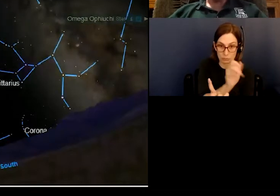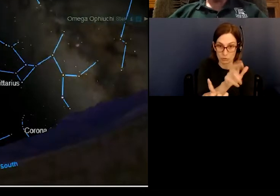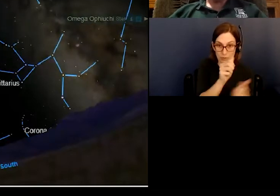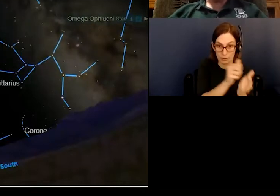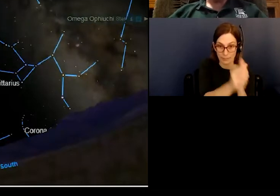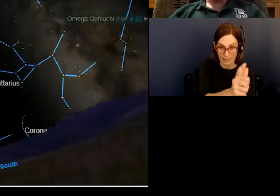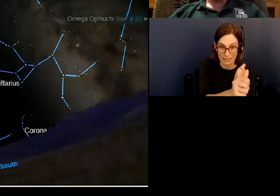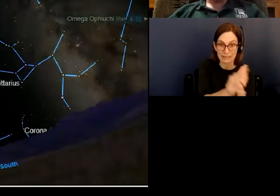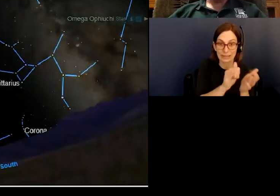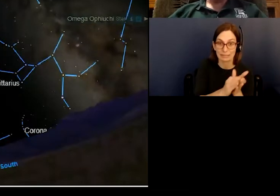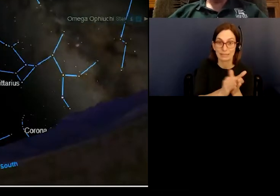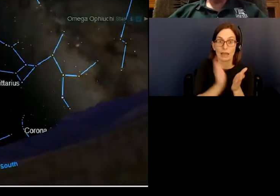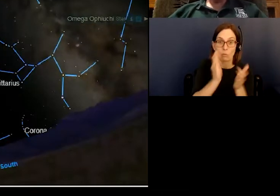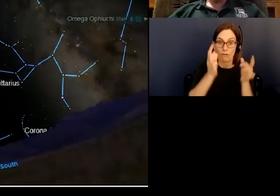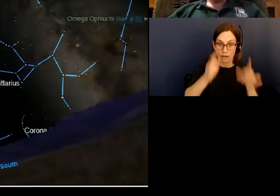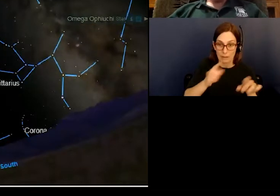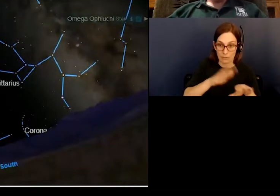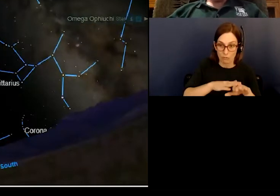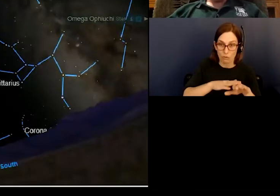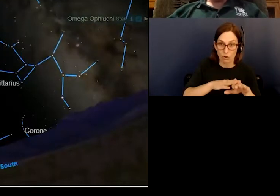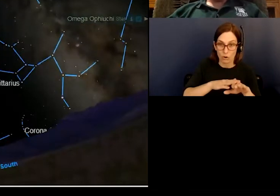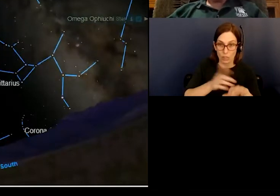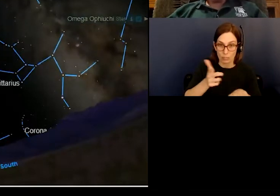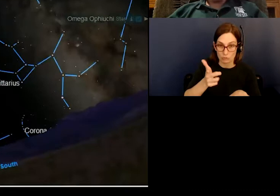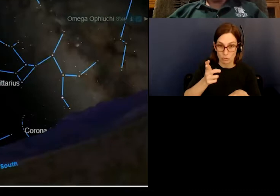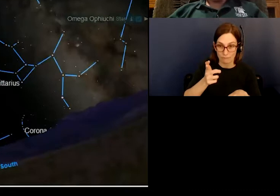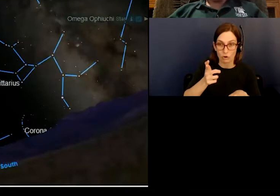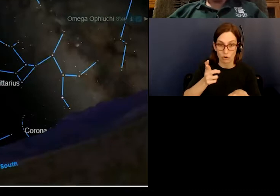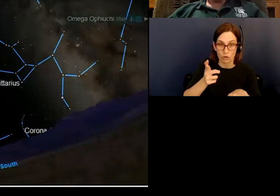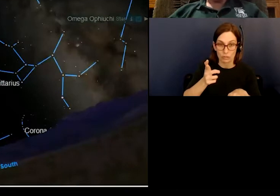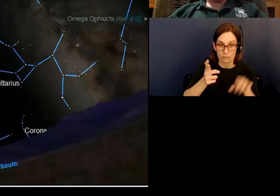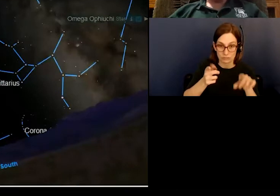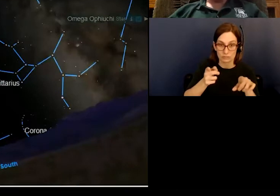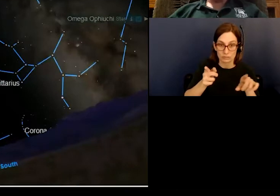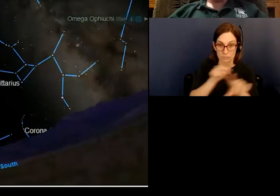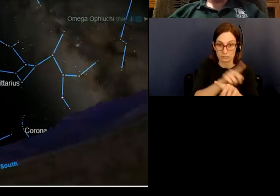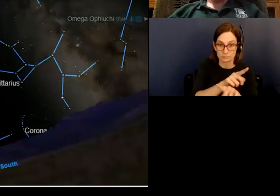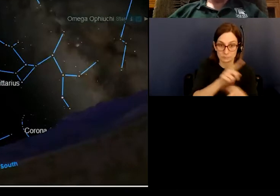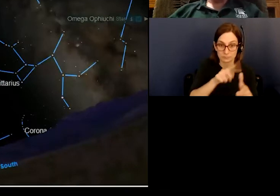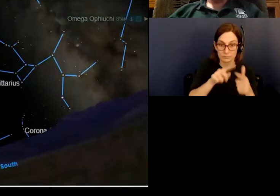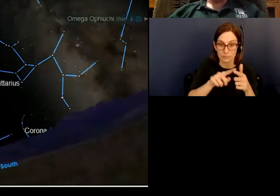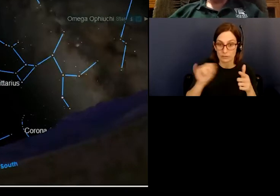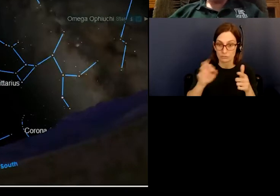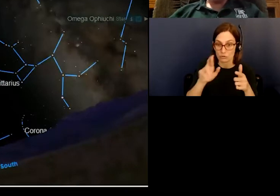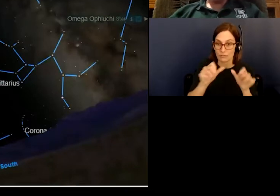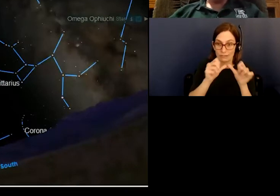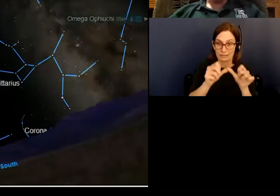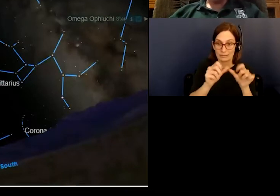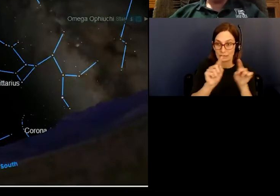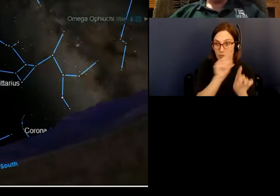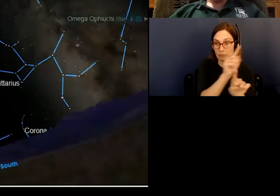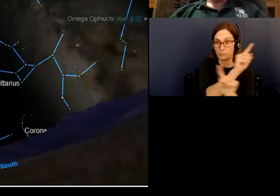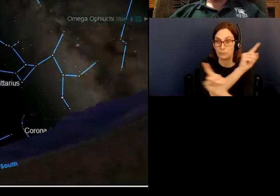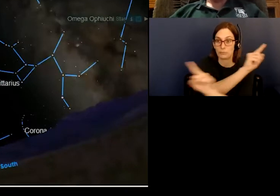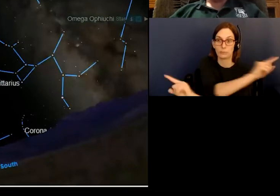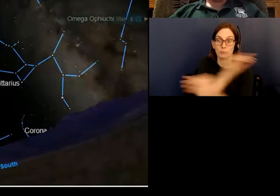that's what's going to happen on the 21st. And basically, from then on, Jupiter is going to continue to move further and further from